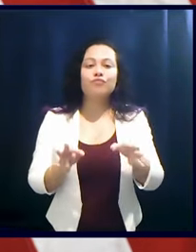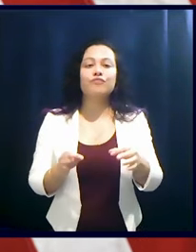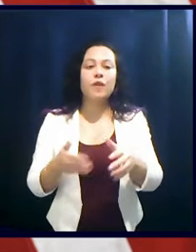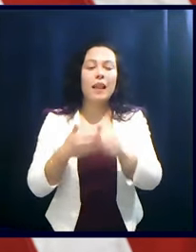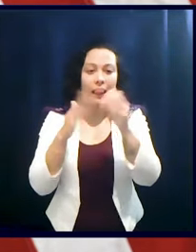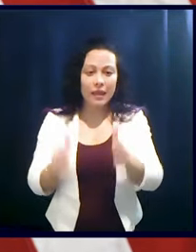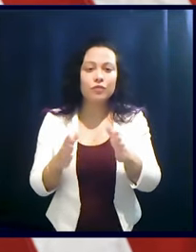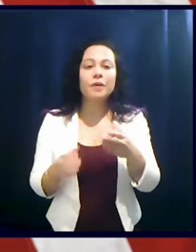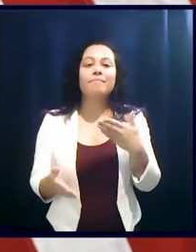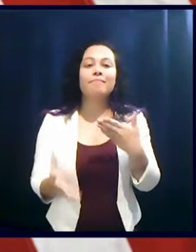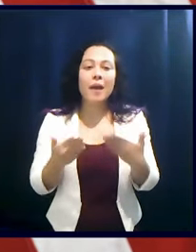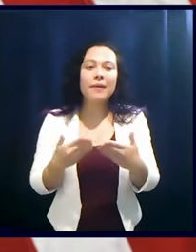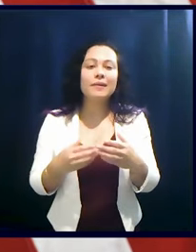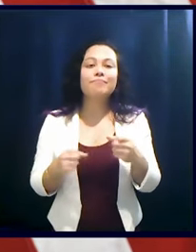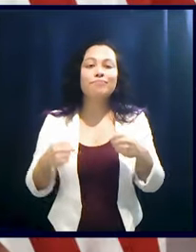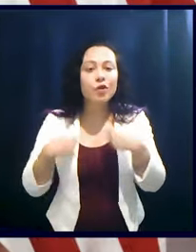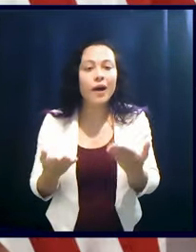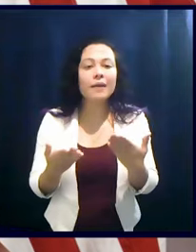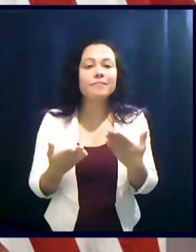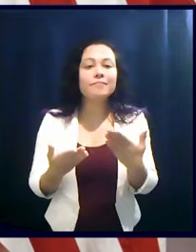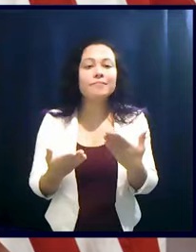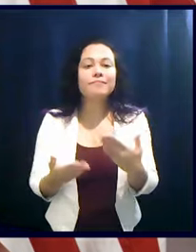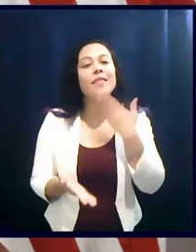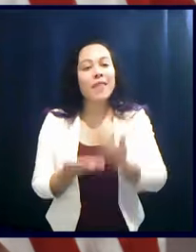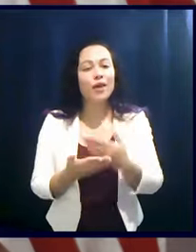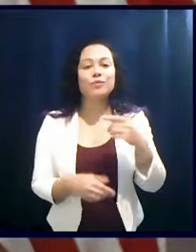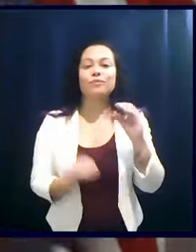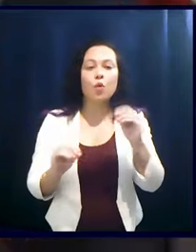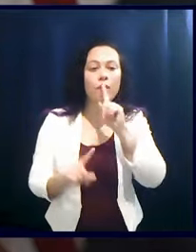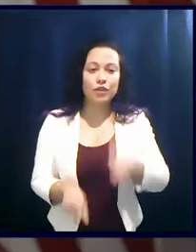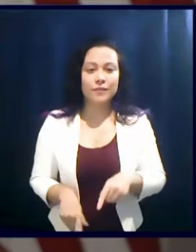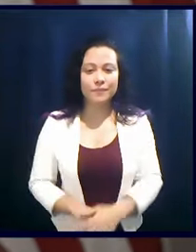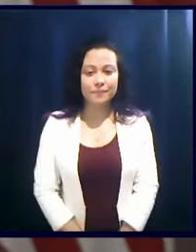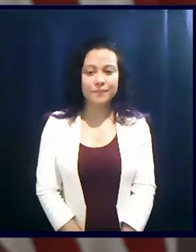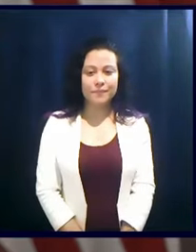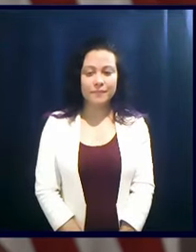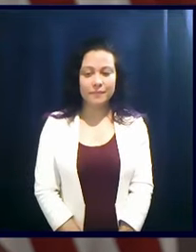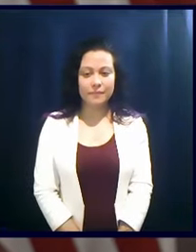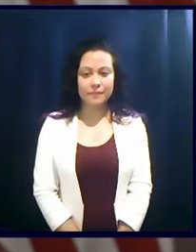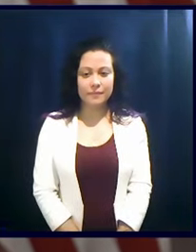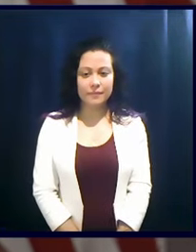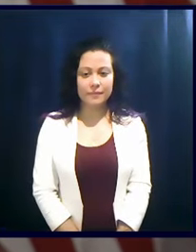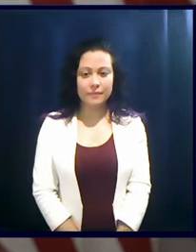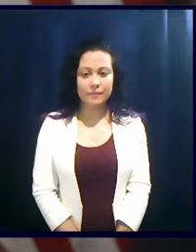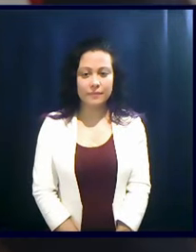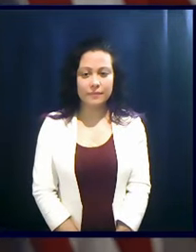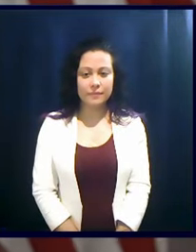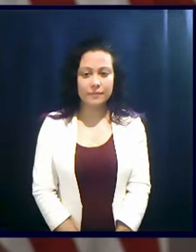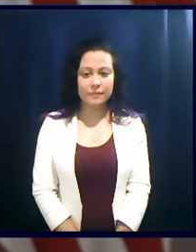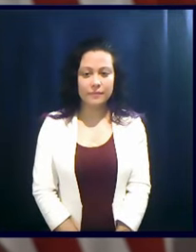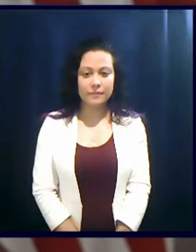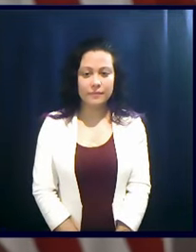maybe thinking about possibly starting to provide. Thank you. No questions. If you have any further questions about these COVID guidelines,